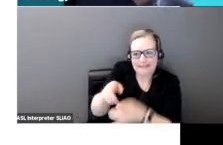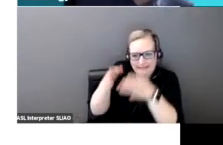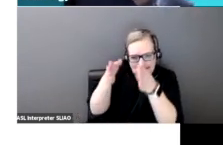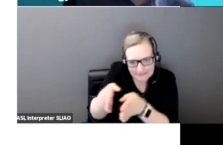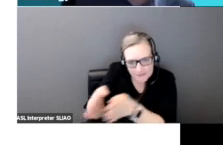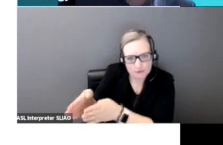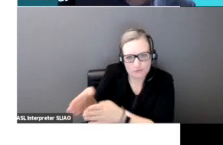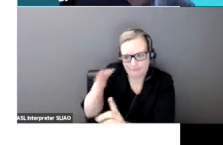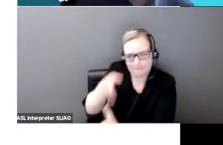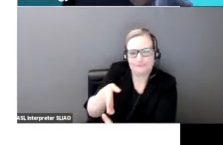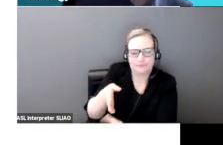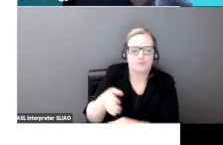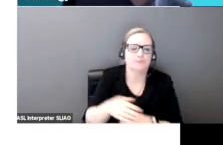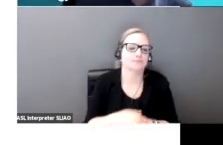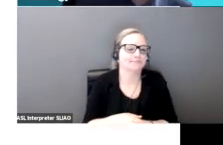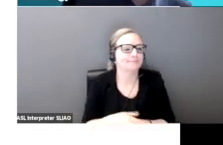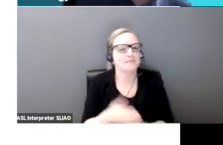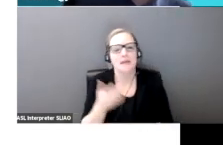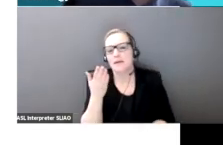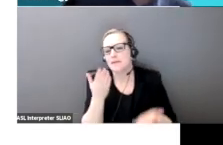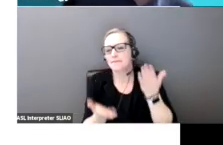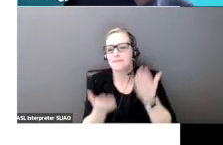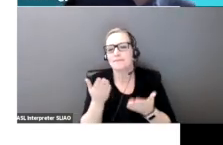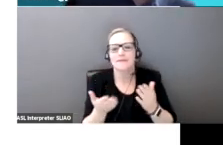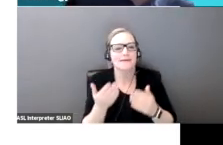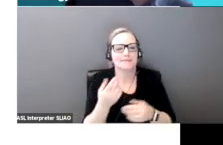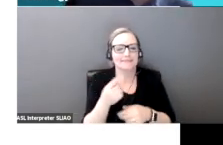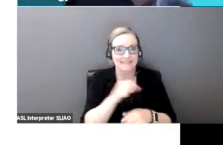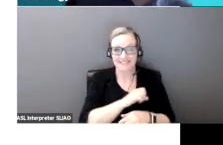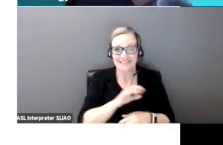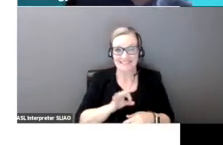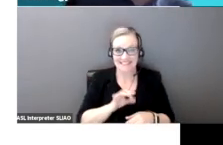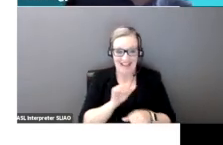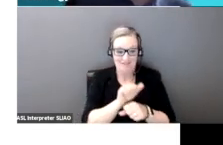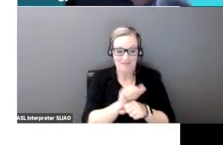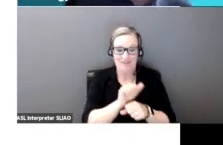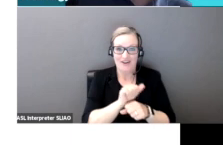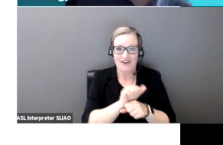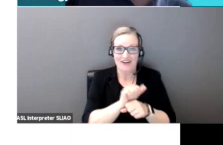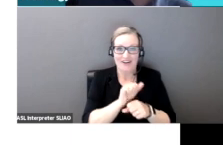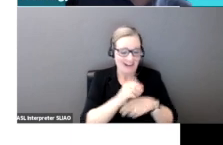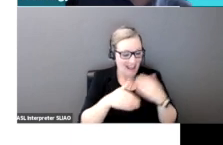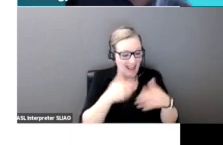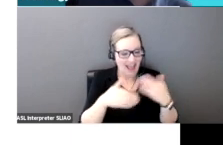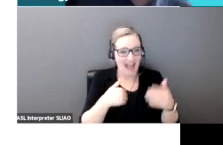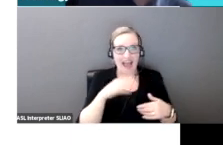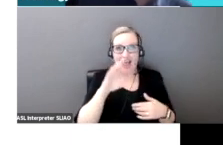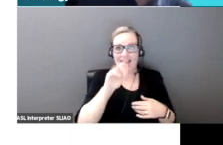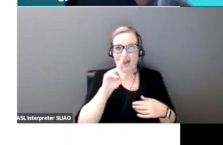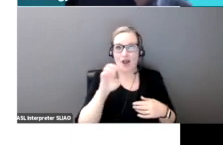a formerly trusted person who has taken the Coke recipe from you and published it on the